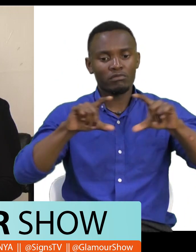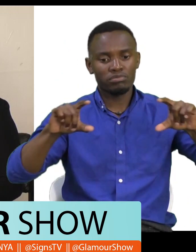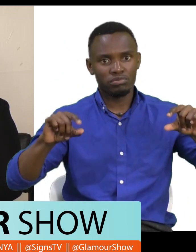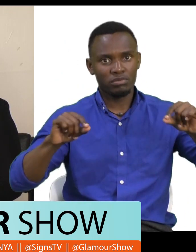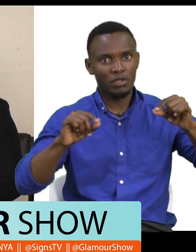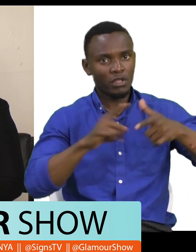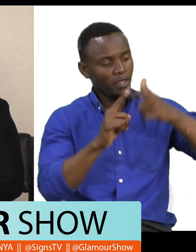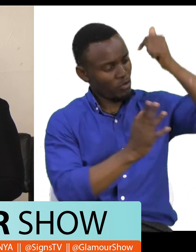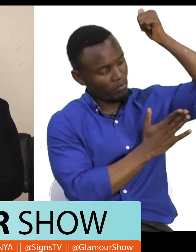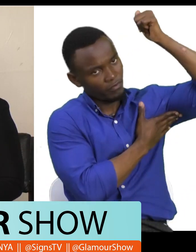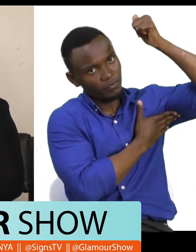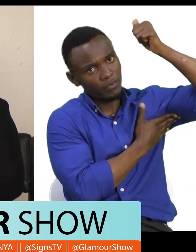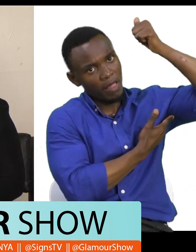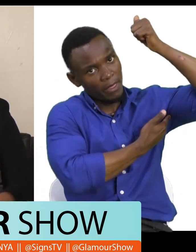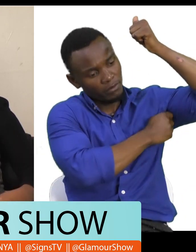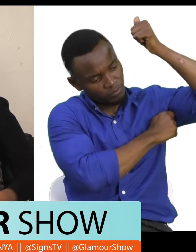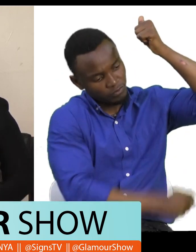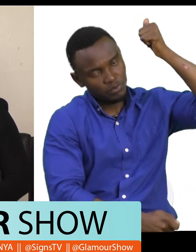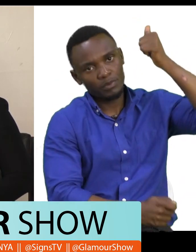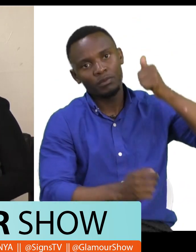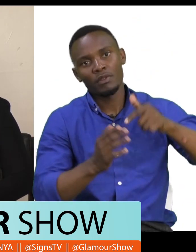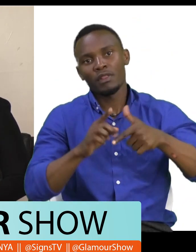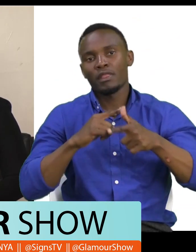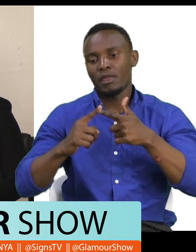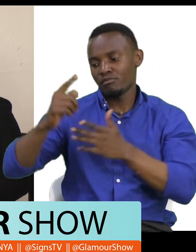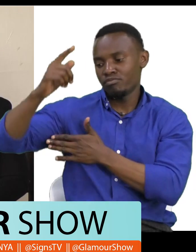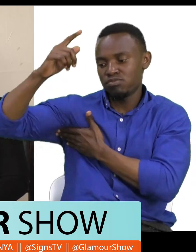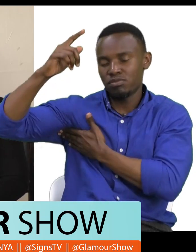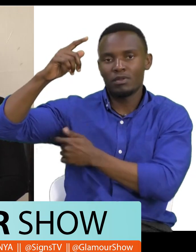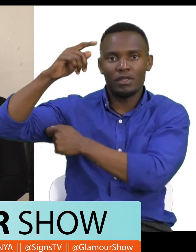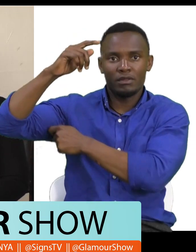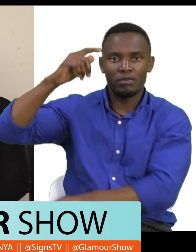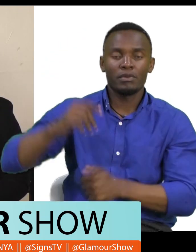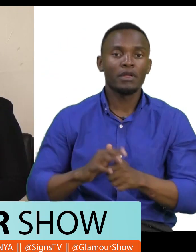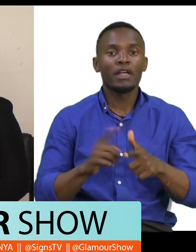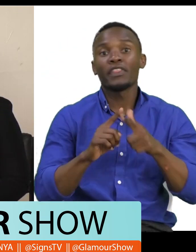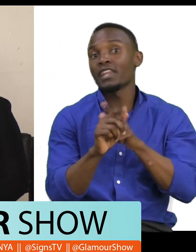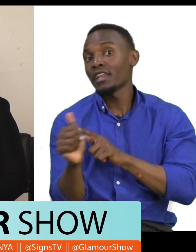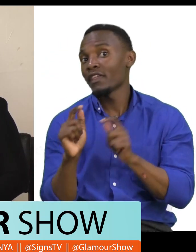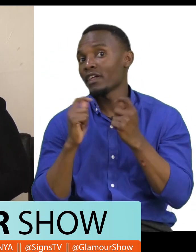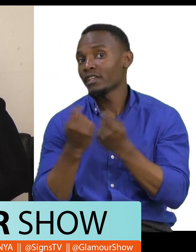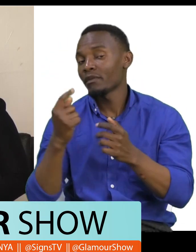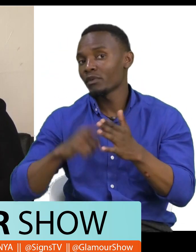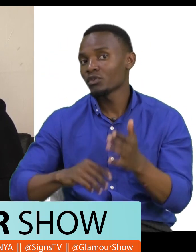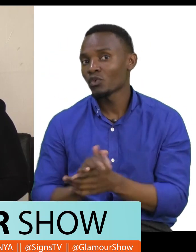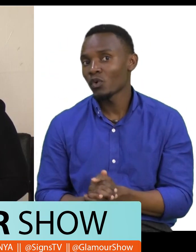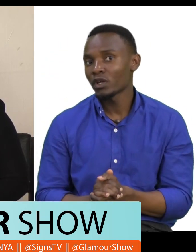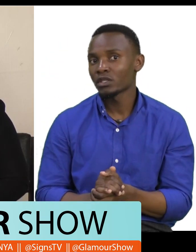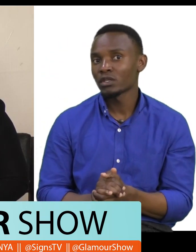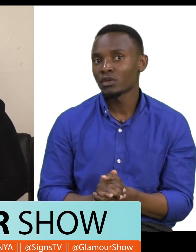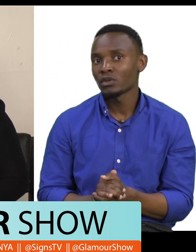remove that hair. And another one, you just, it is called air wax